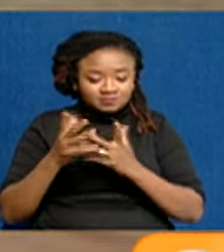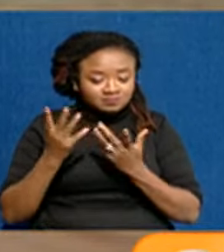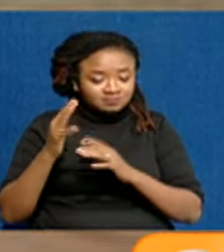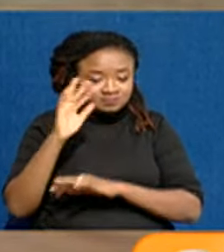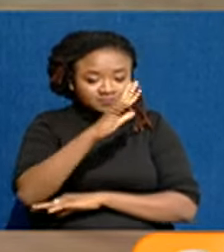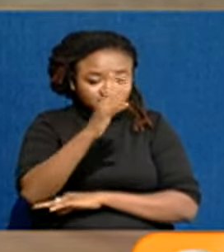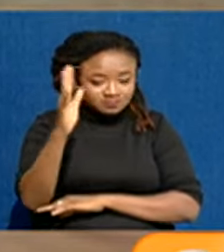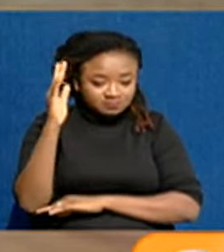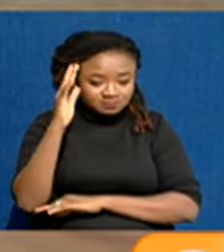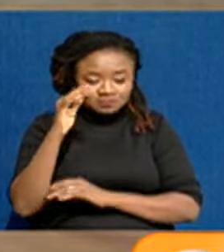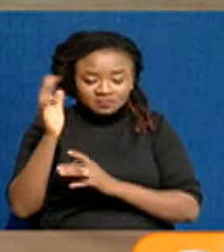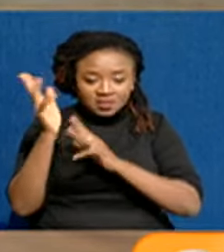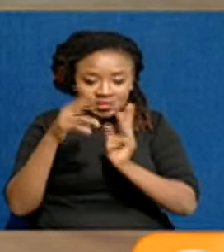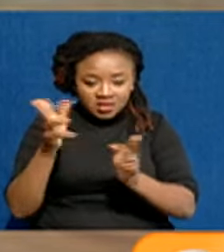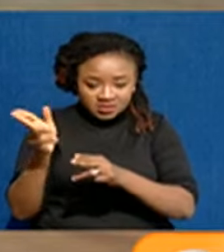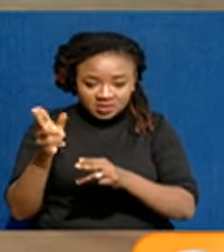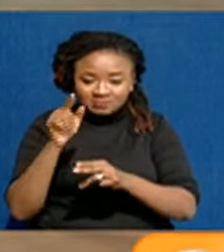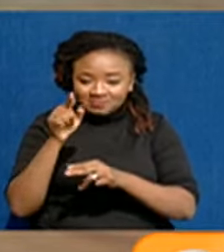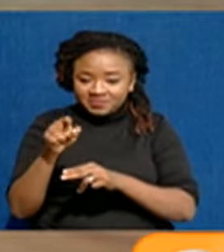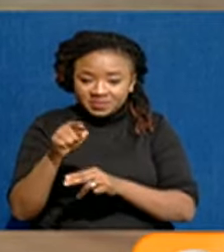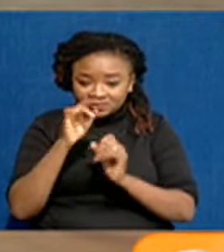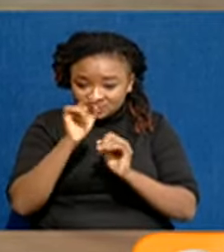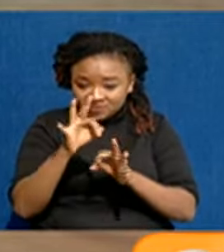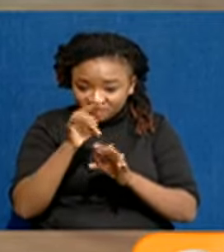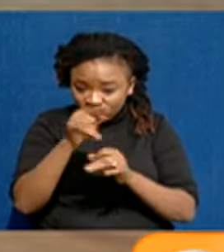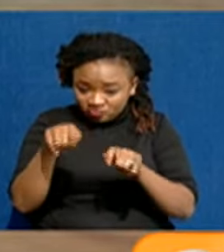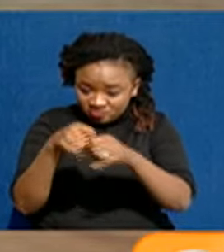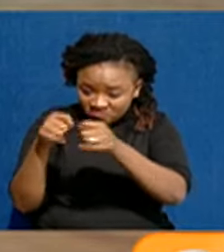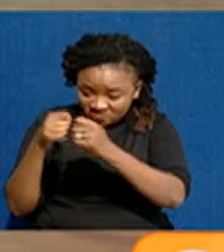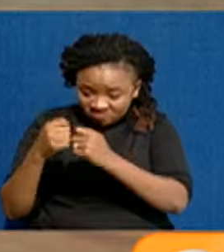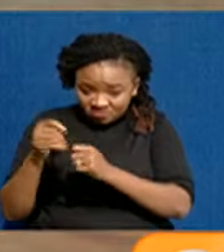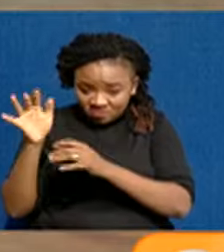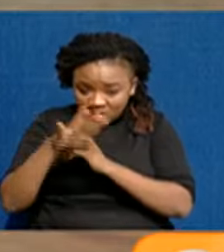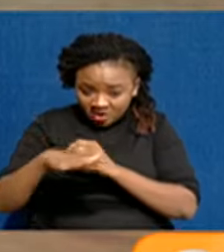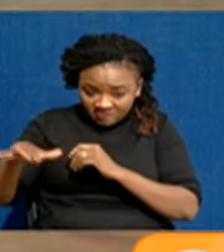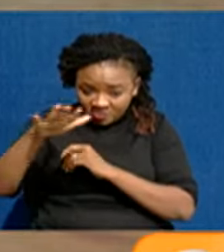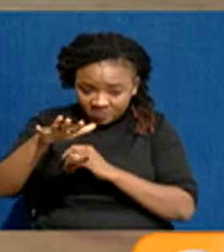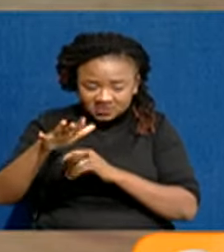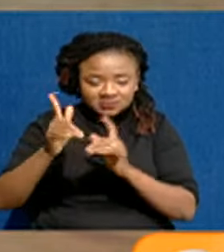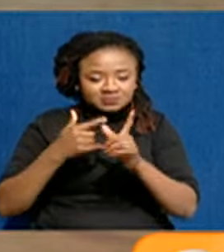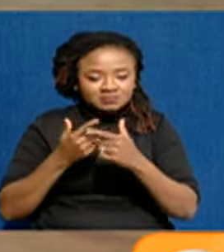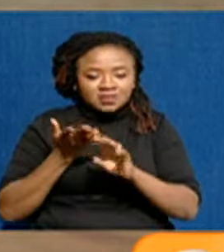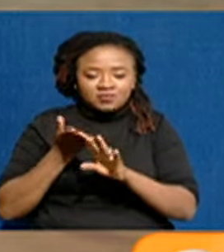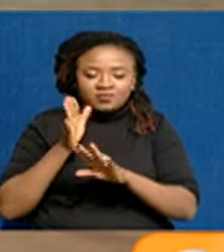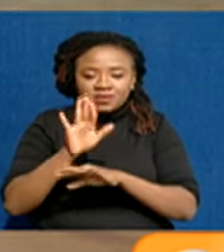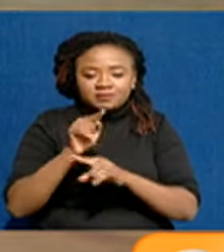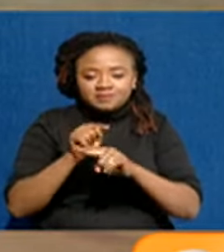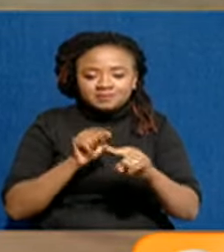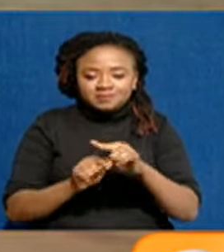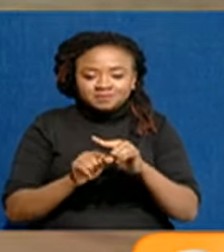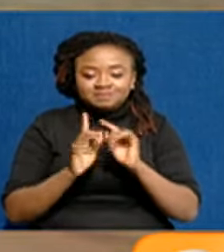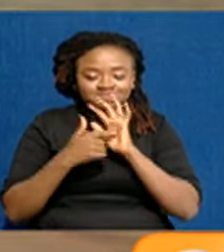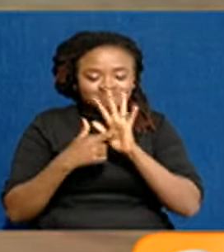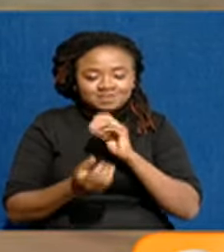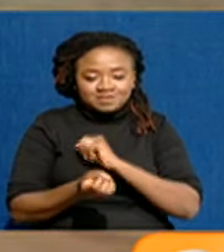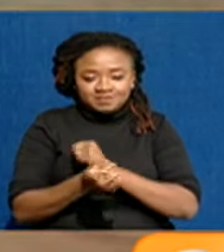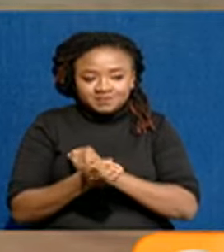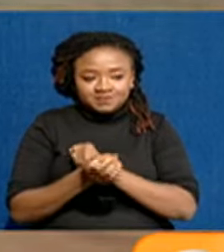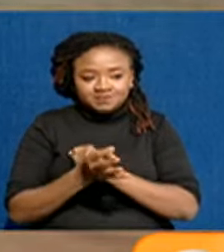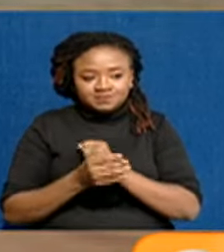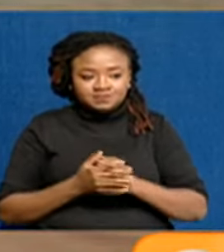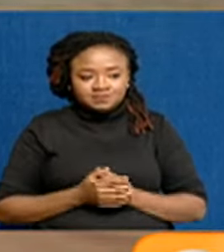it, it comes back mercilessly. And so when we talk about, I'm giving that background to just give